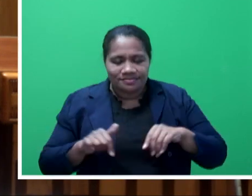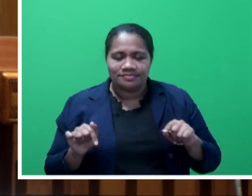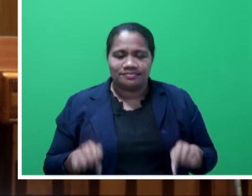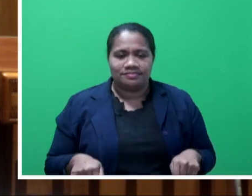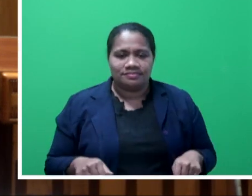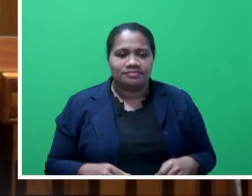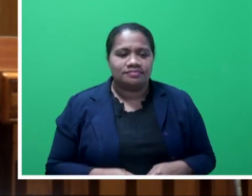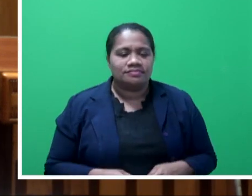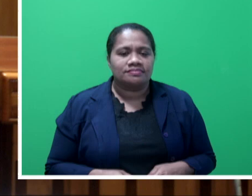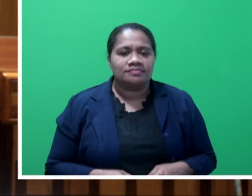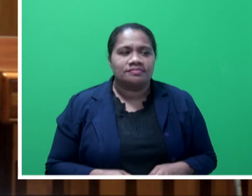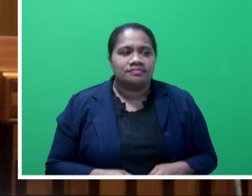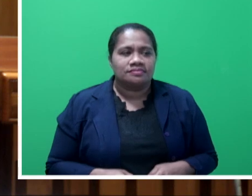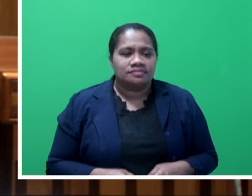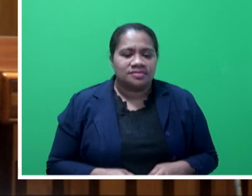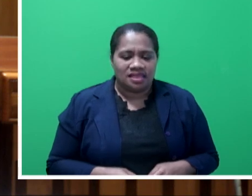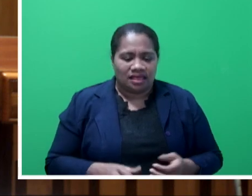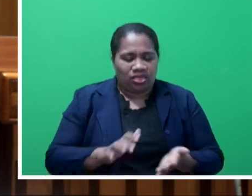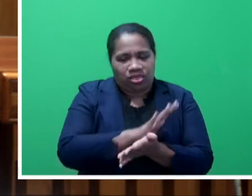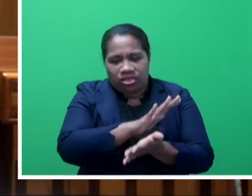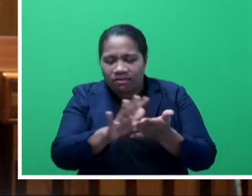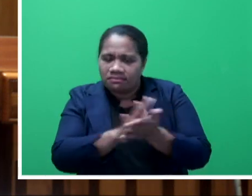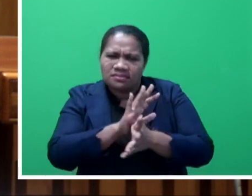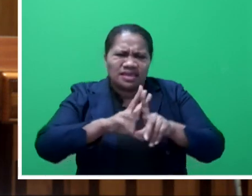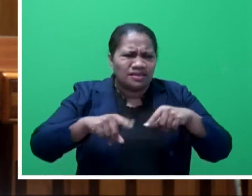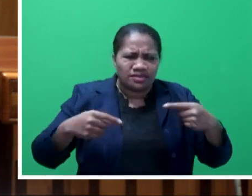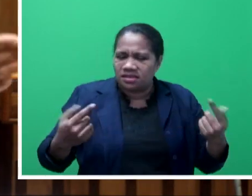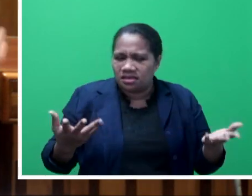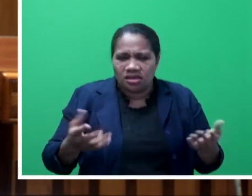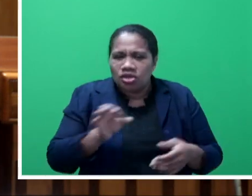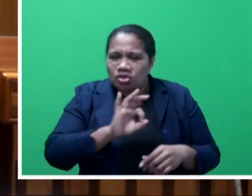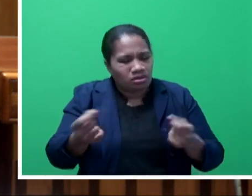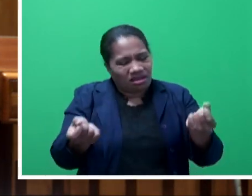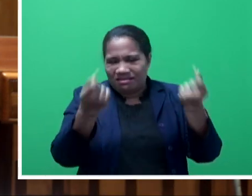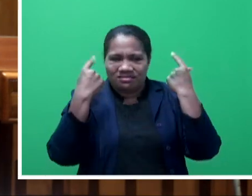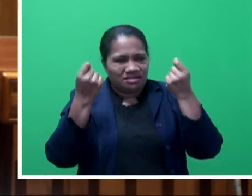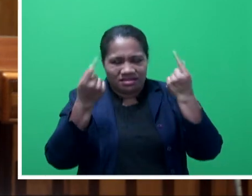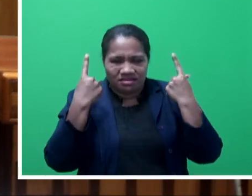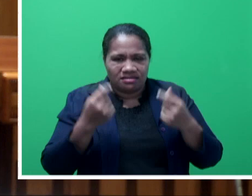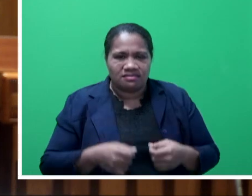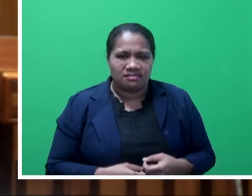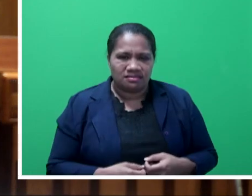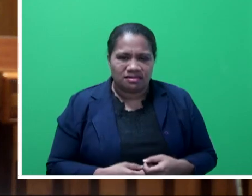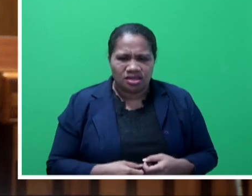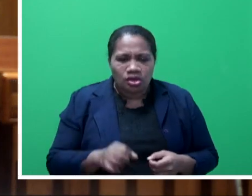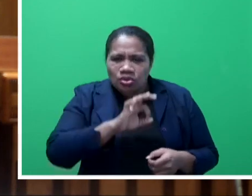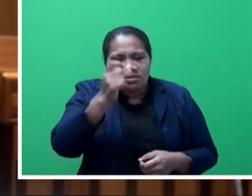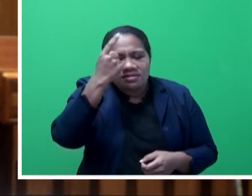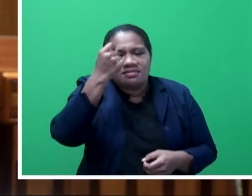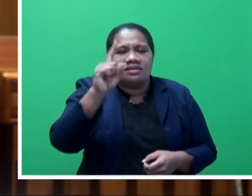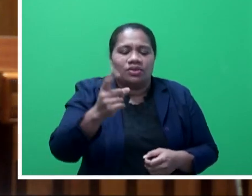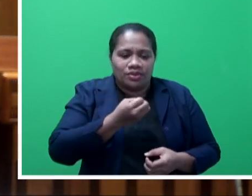and just, negate everything, notwithstanding the fact that the facts are staring in your face. Mr. Speaker,